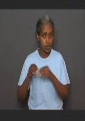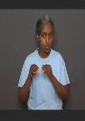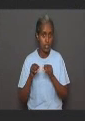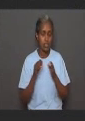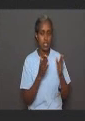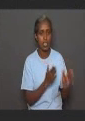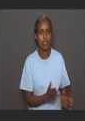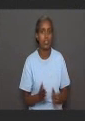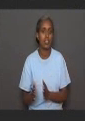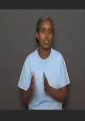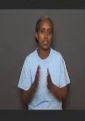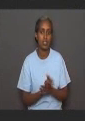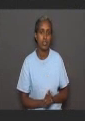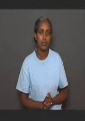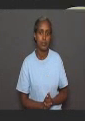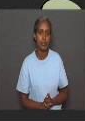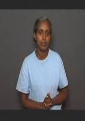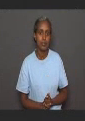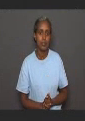Students, let's get ready.